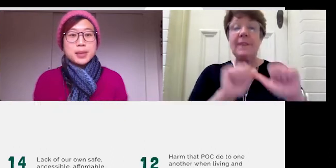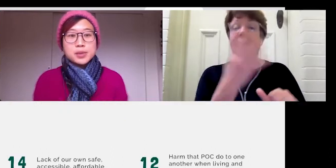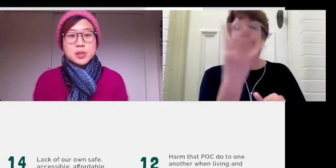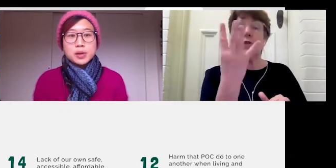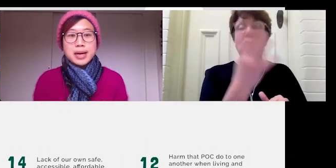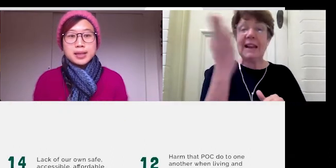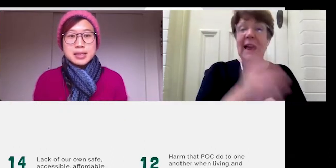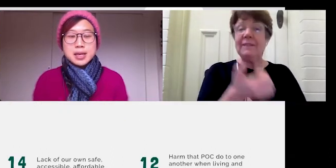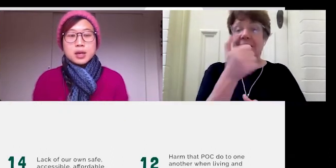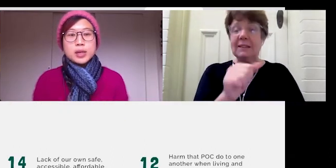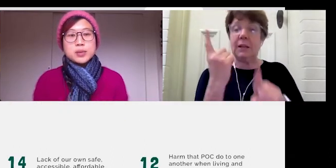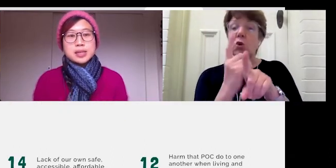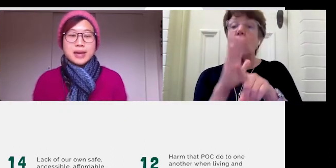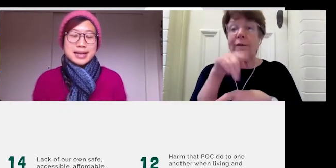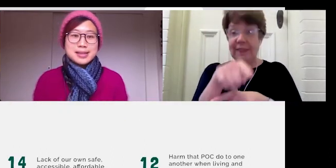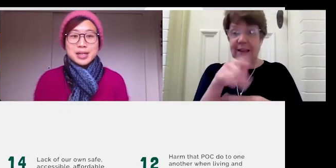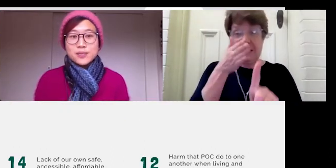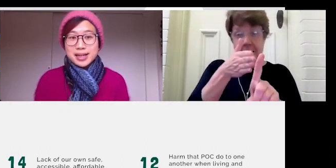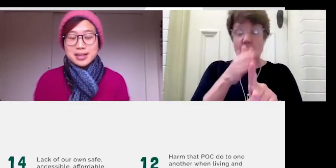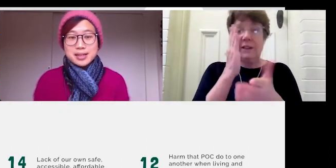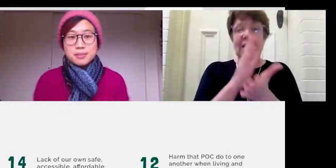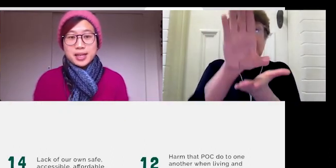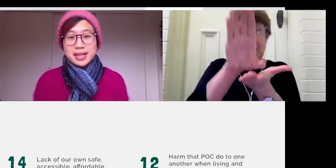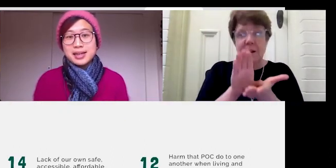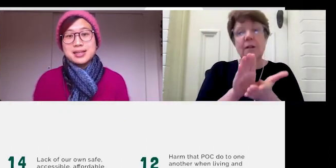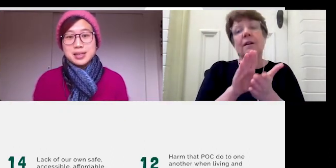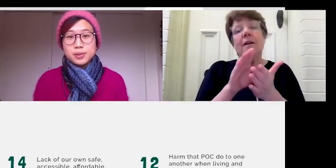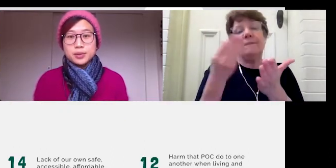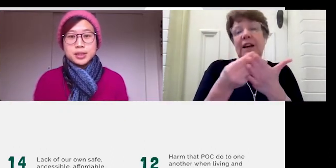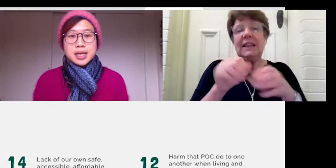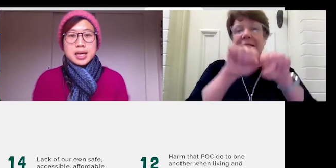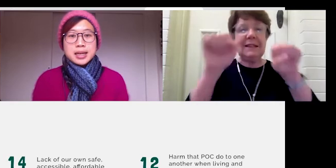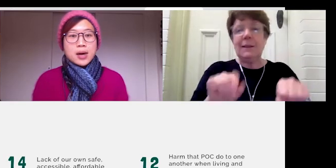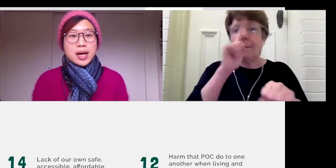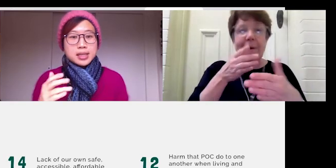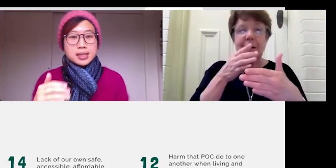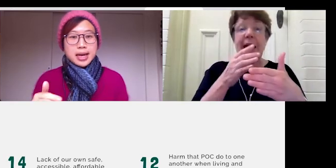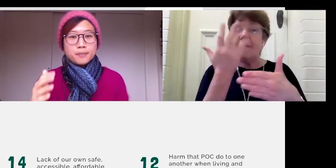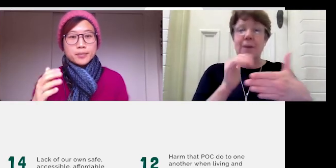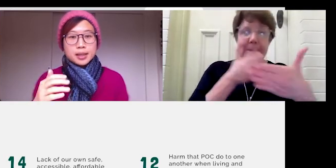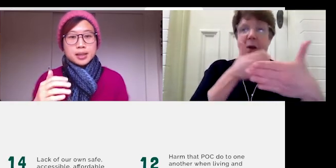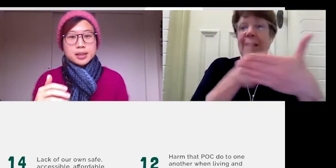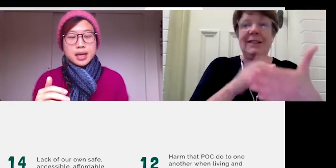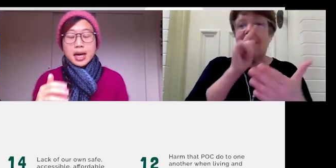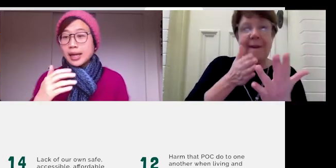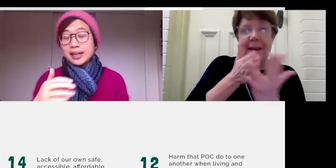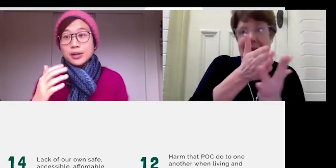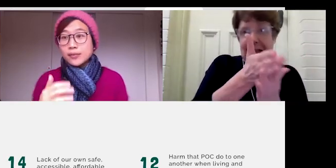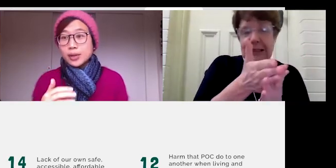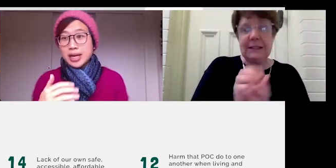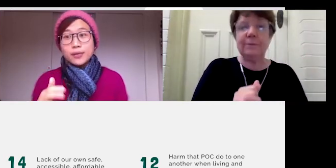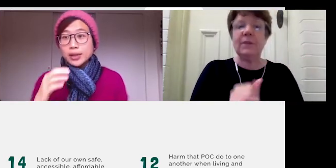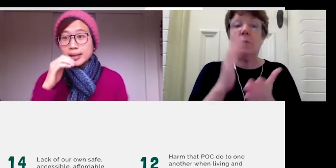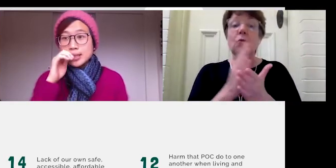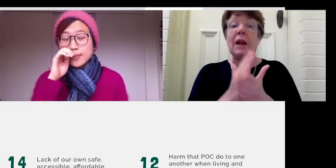60 people spoke about this, which was the grant/funding system being inaccessible. Now, I'll just I encourage